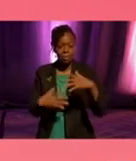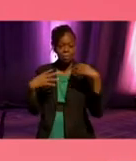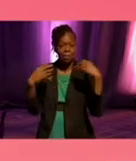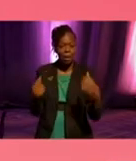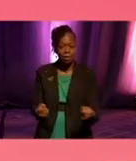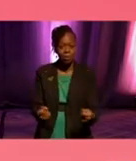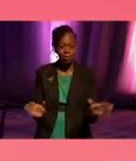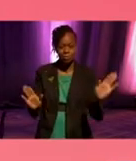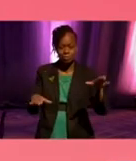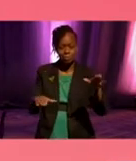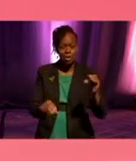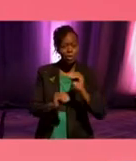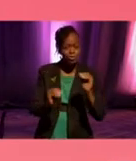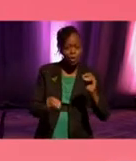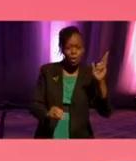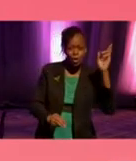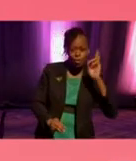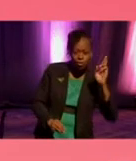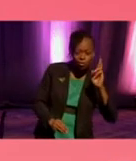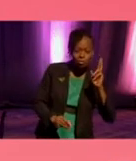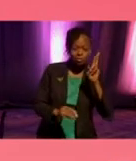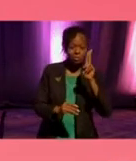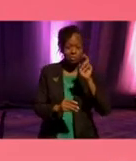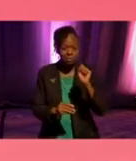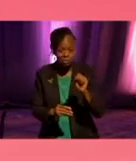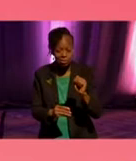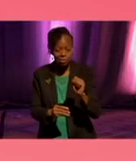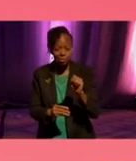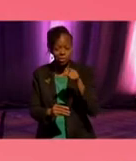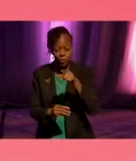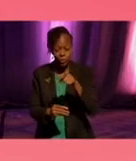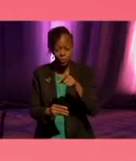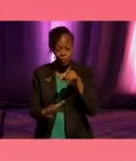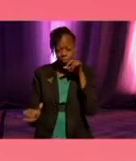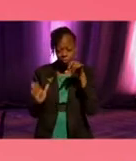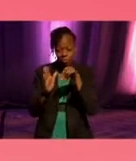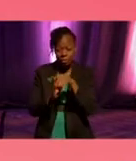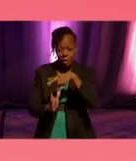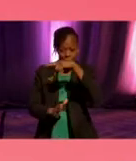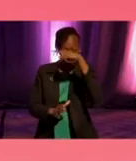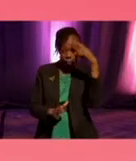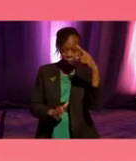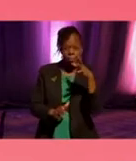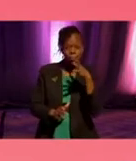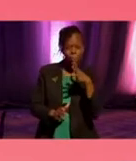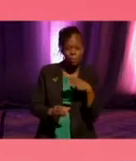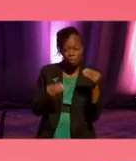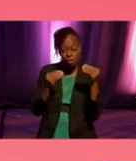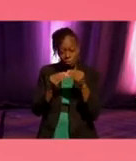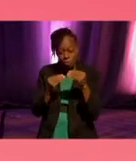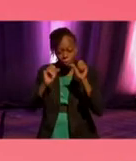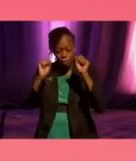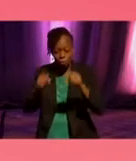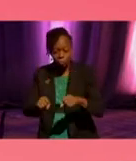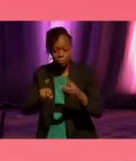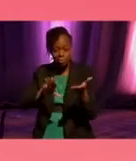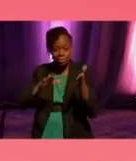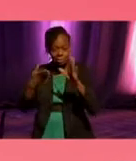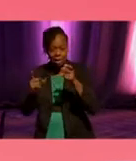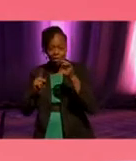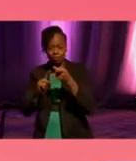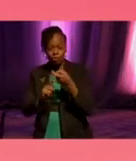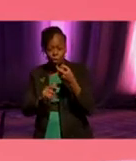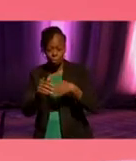States, as a Black woman, you are more likely to die from your pregnancy than any other